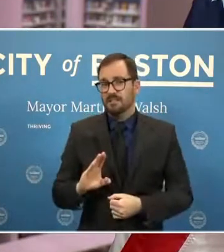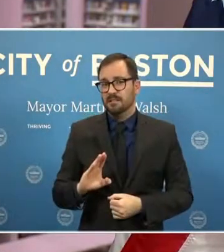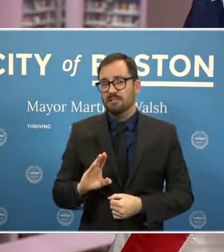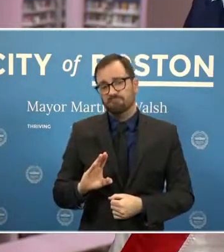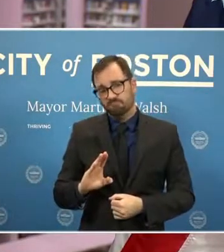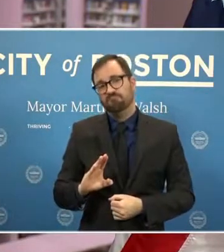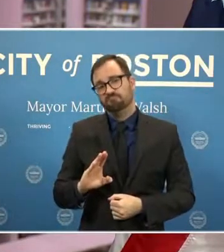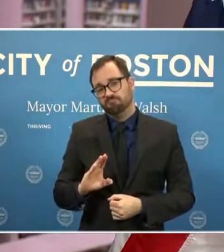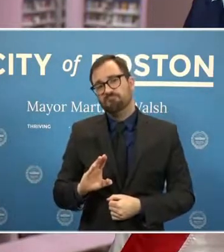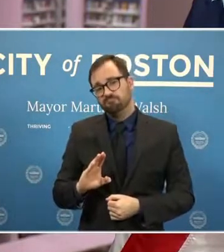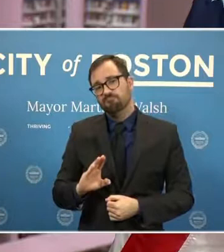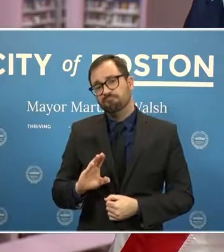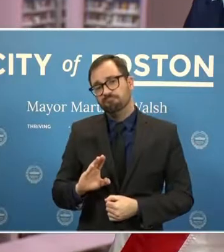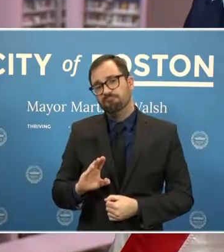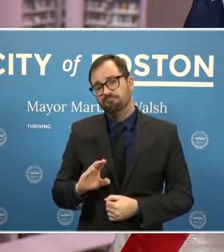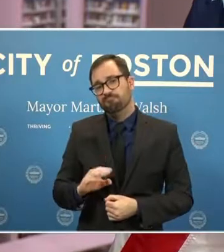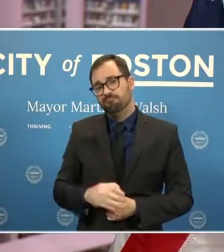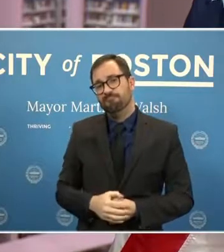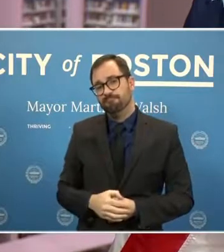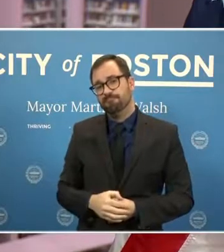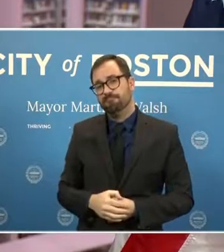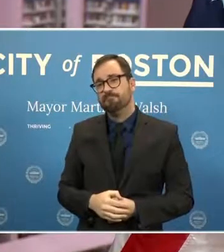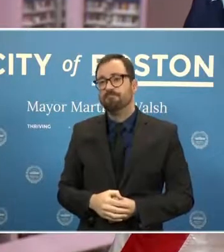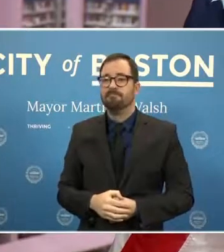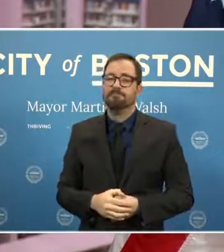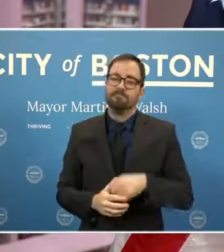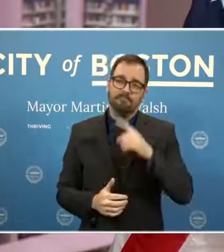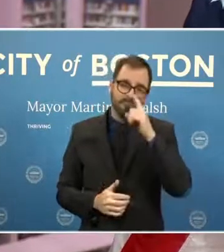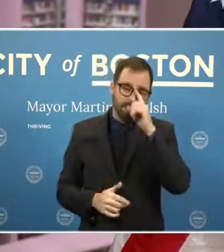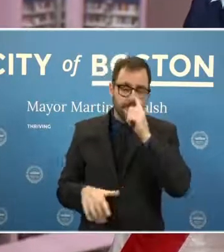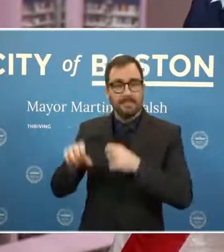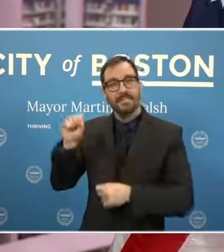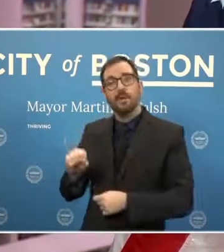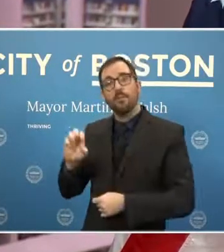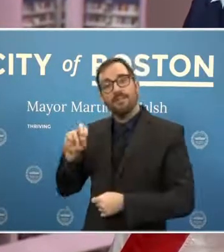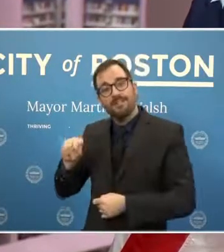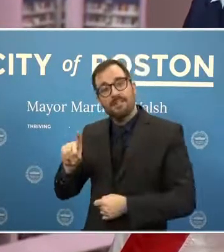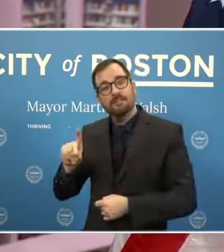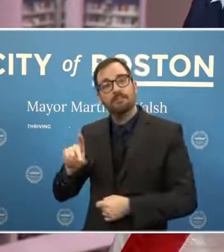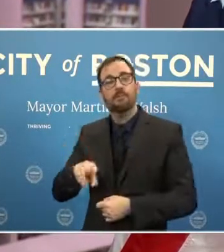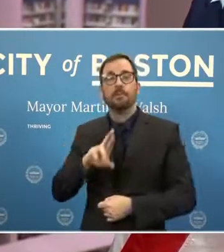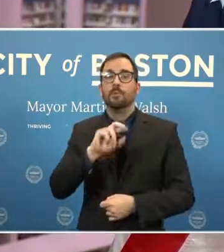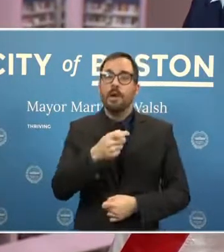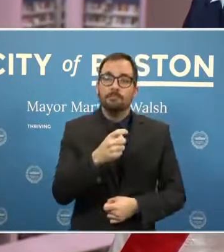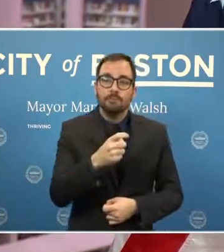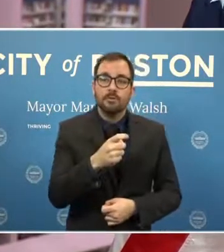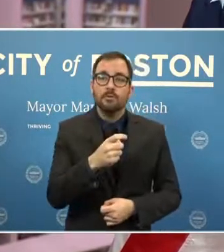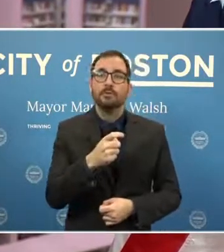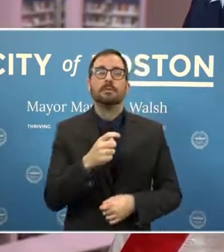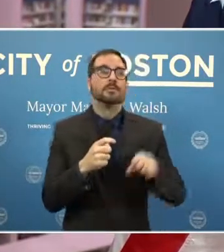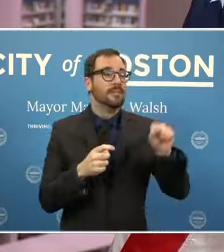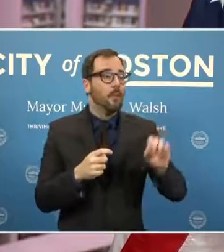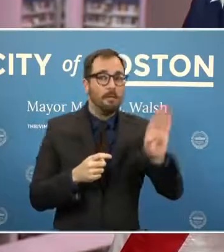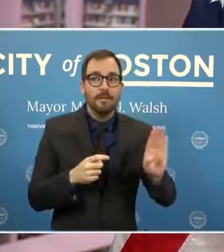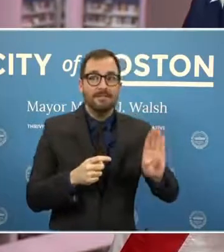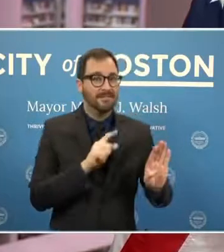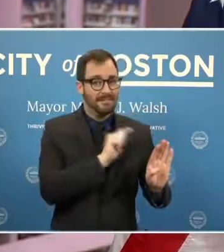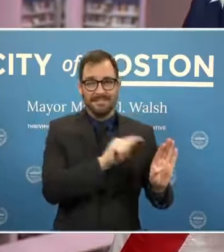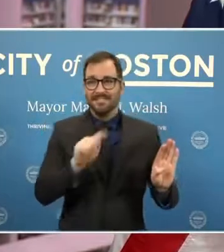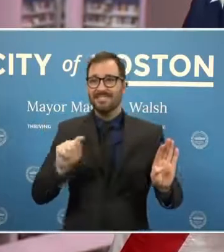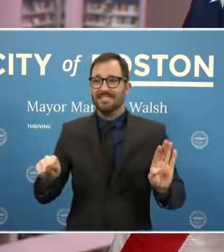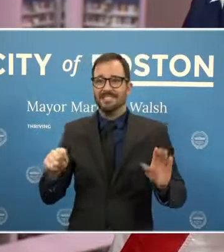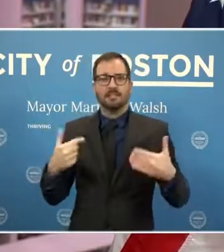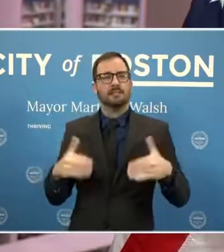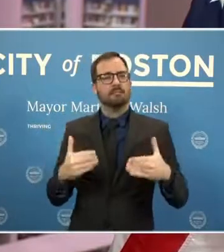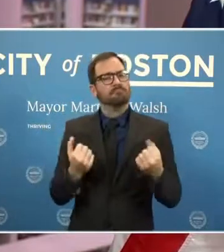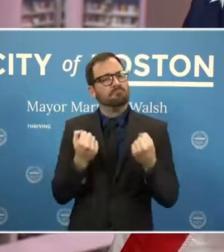End, Roxbury, and South Boston. I understand why residents are frustrated, and I thank you for understanding how difficult